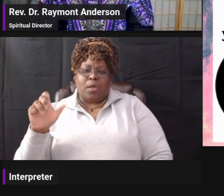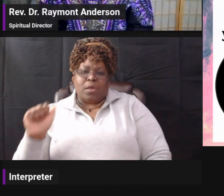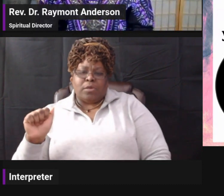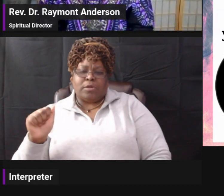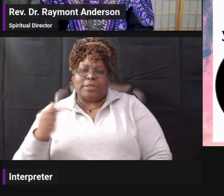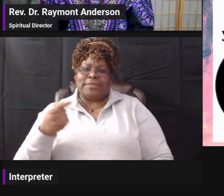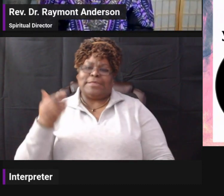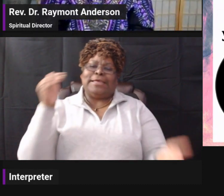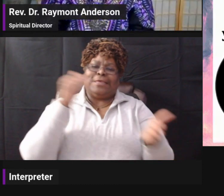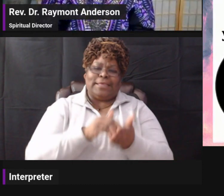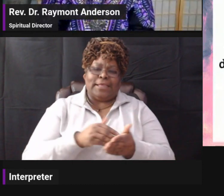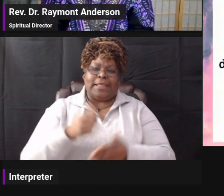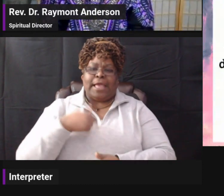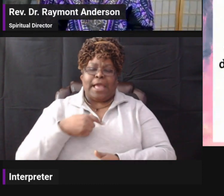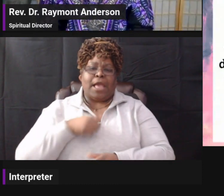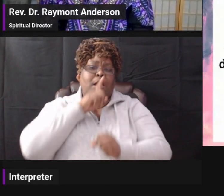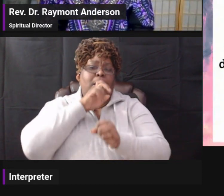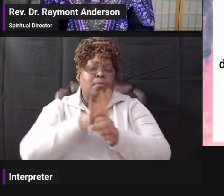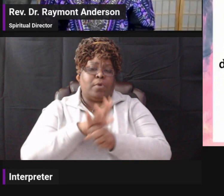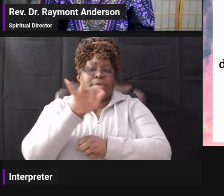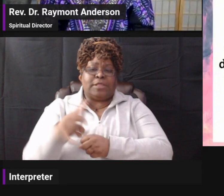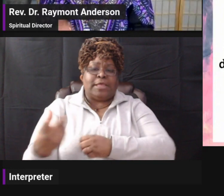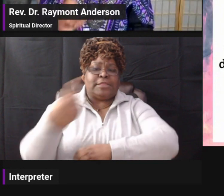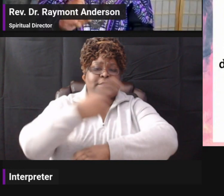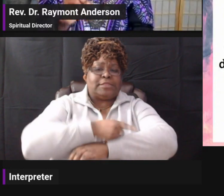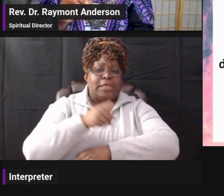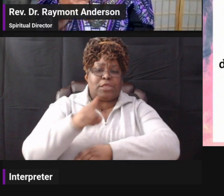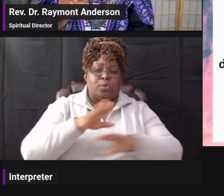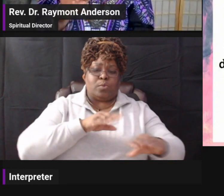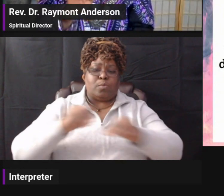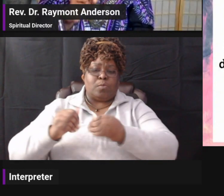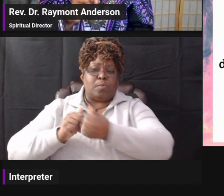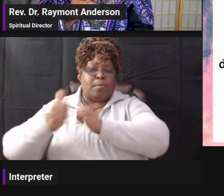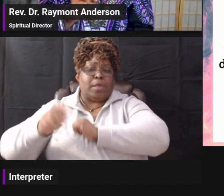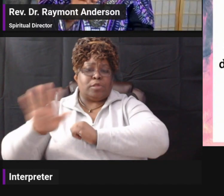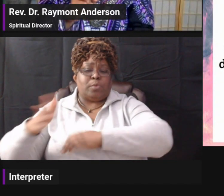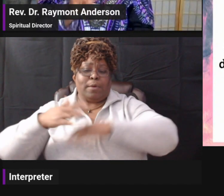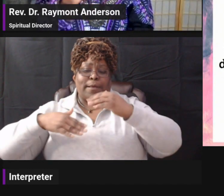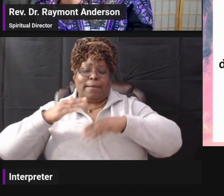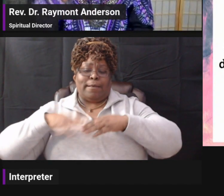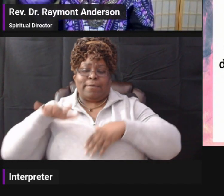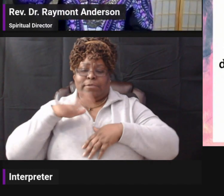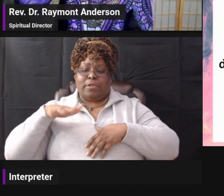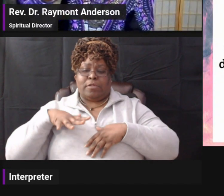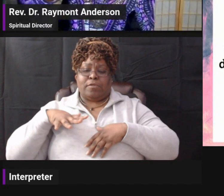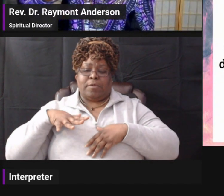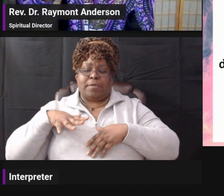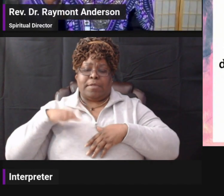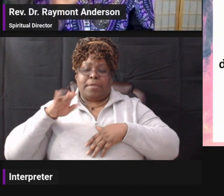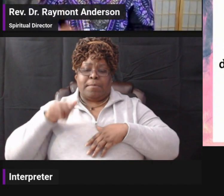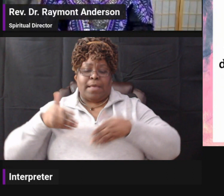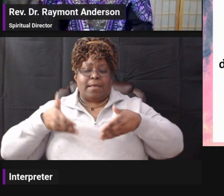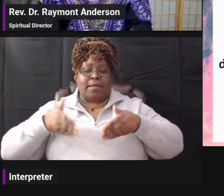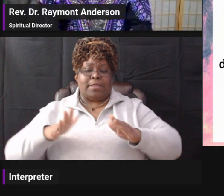on, Yoda, remix. I will guarantee you that the day you step outside your comfort zone by making